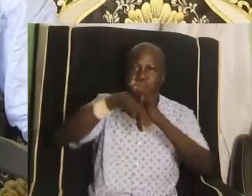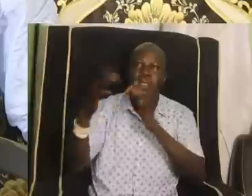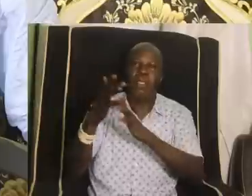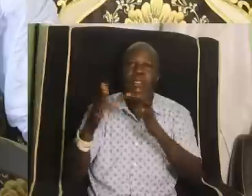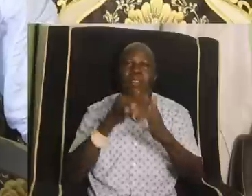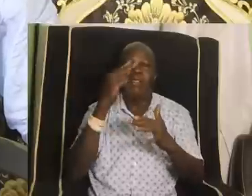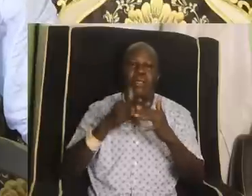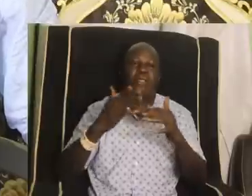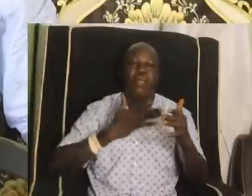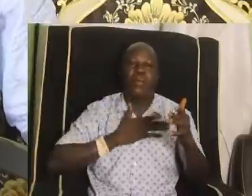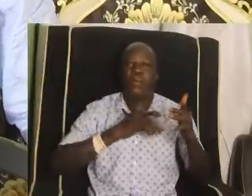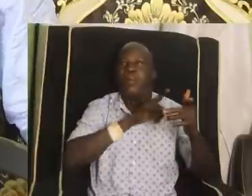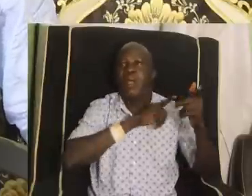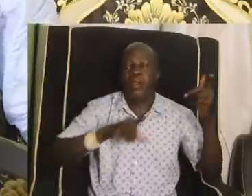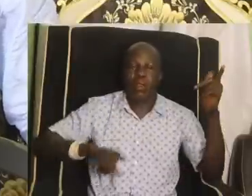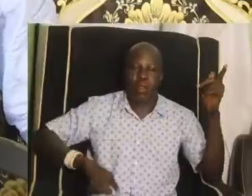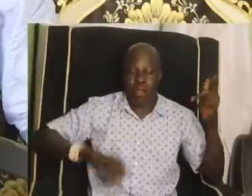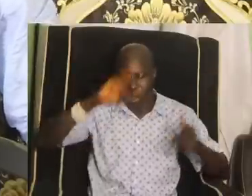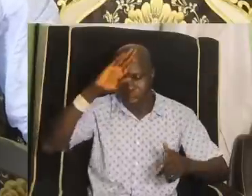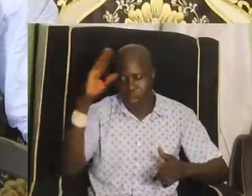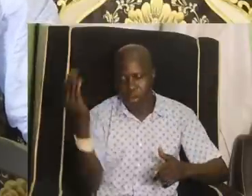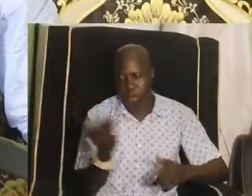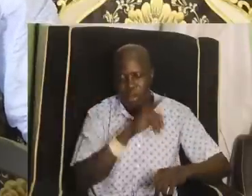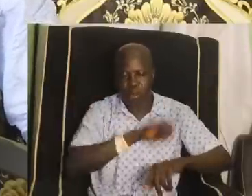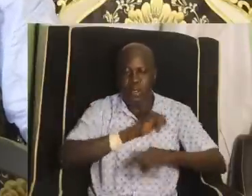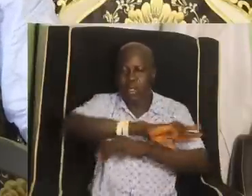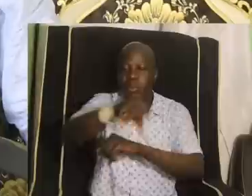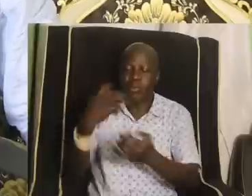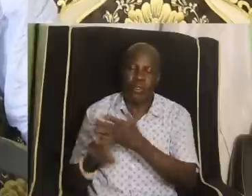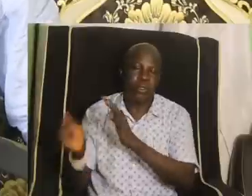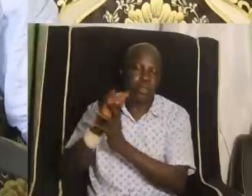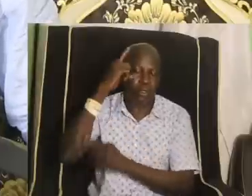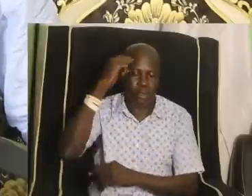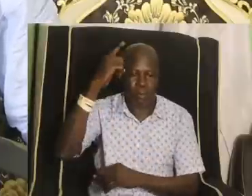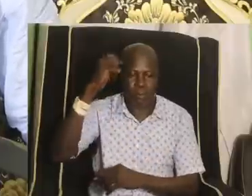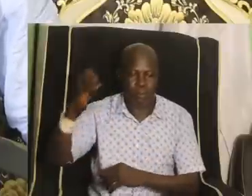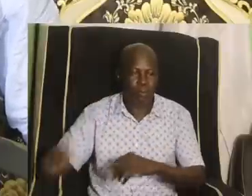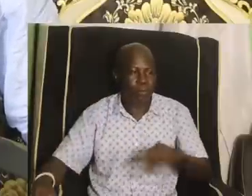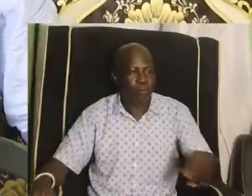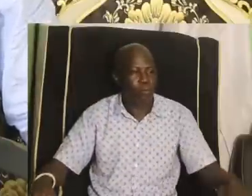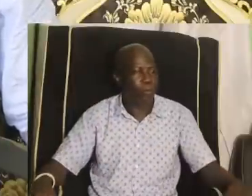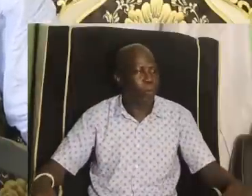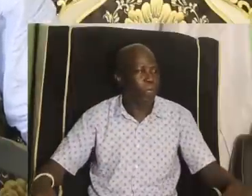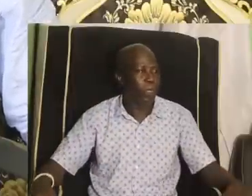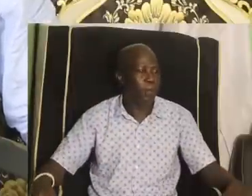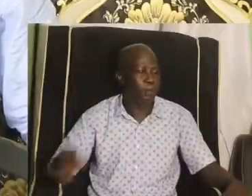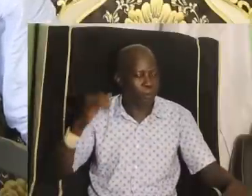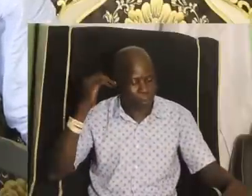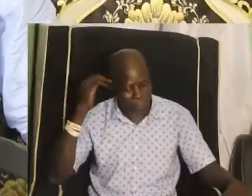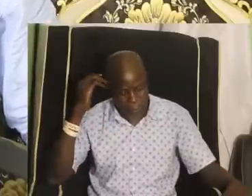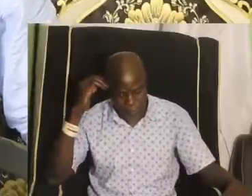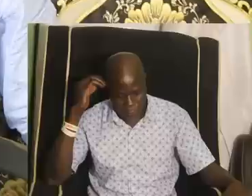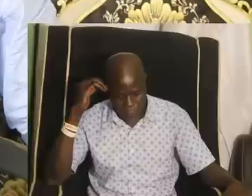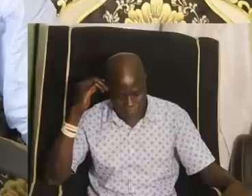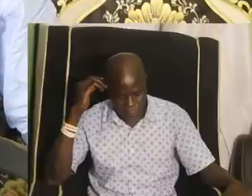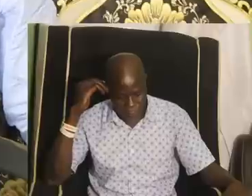wa. Jesus name alone. Ẹ káàbọ̀ sí abala àlá. Welcome to segment of three. Bọ̀rọ̀jídé. Apostle. Báka àlá tó wà nbẹ. Ìbàdàn lolújọ